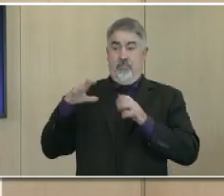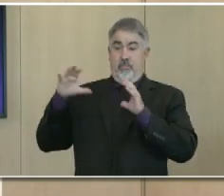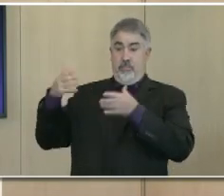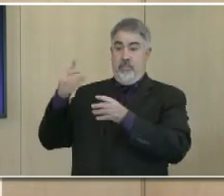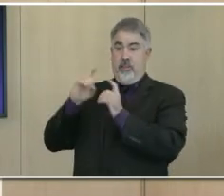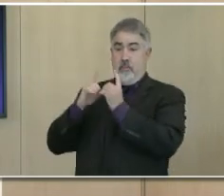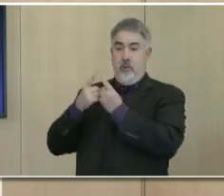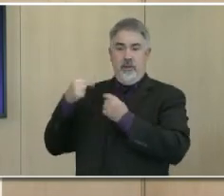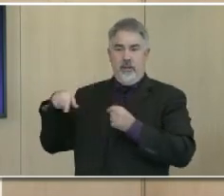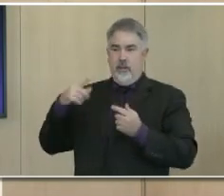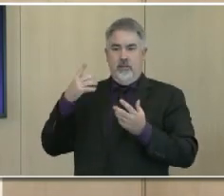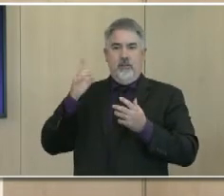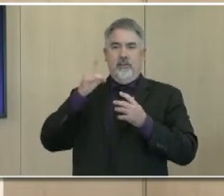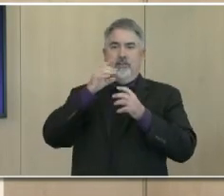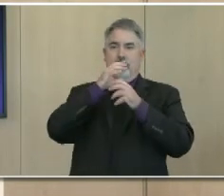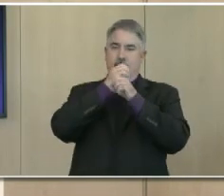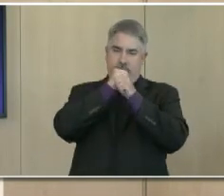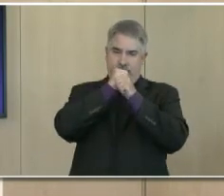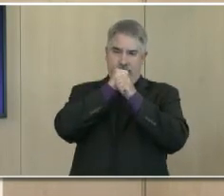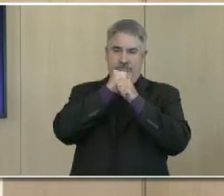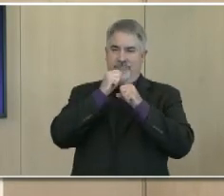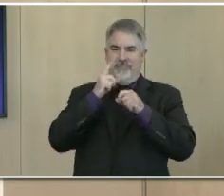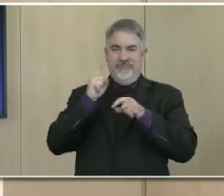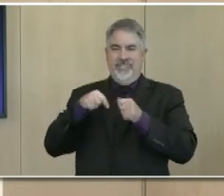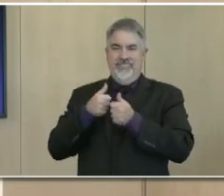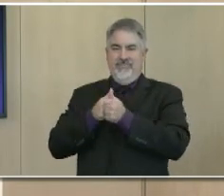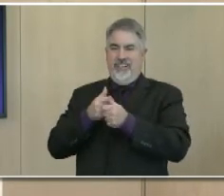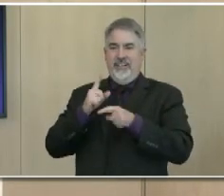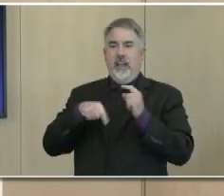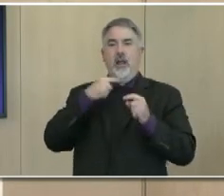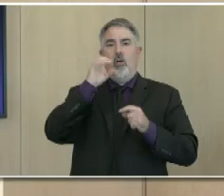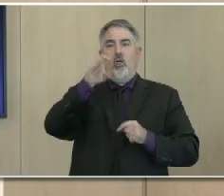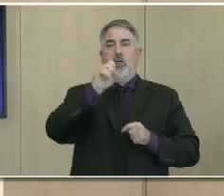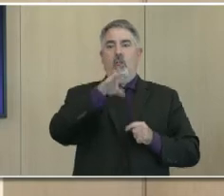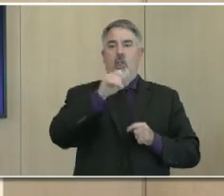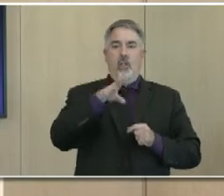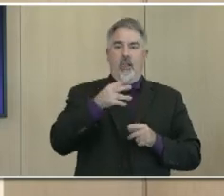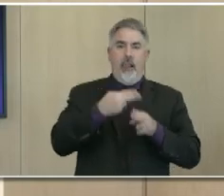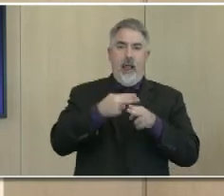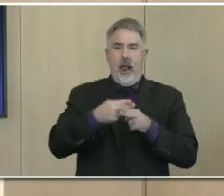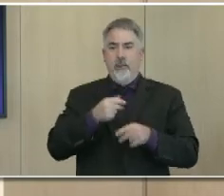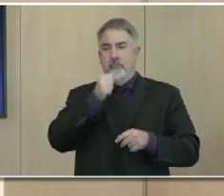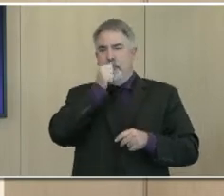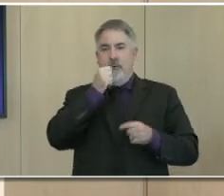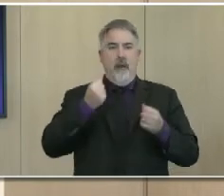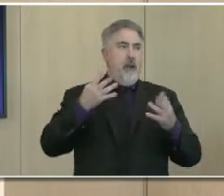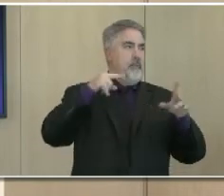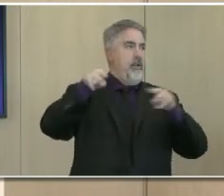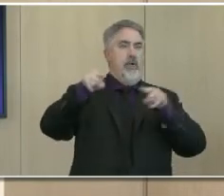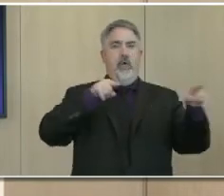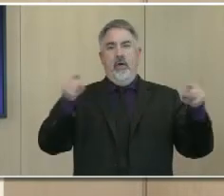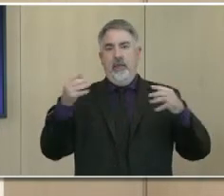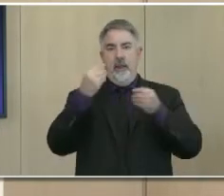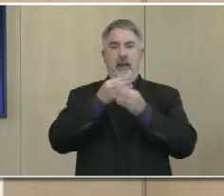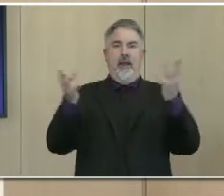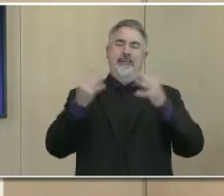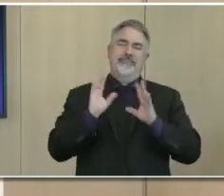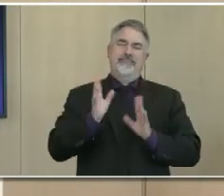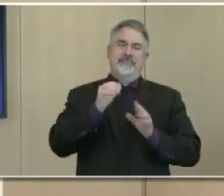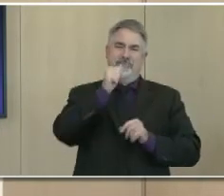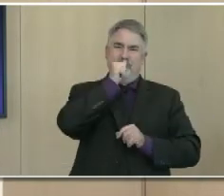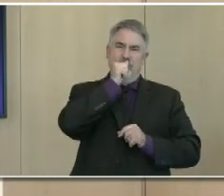bound to uphold the confidentiality of all cases reported to the local health department. And we really